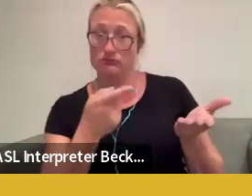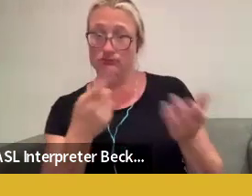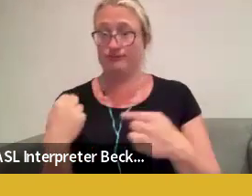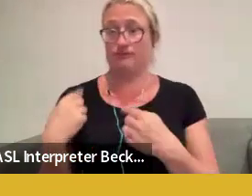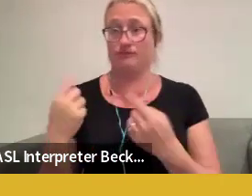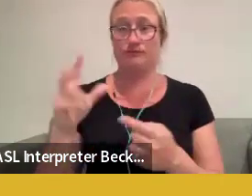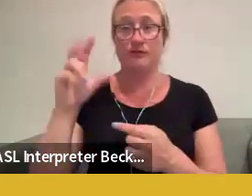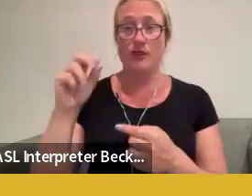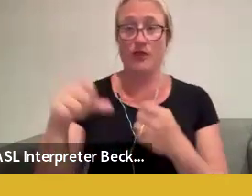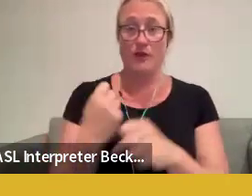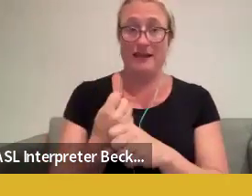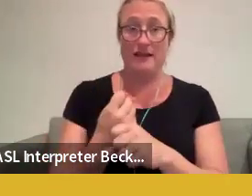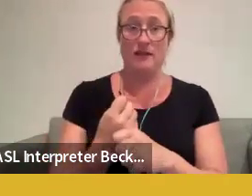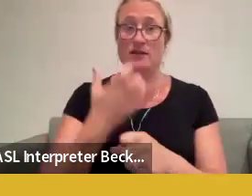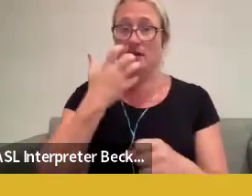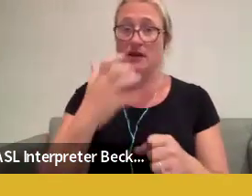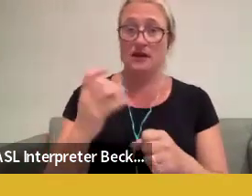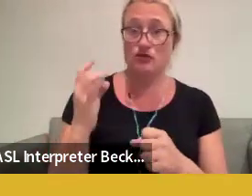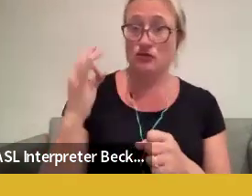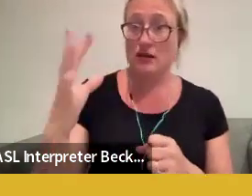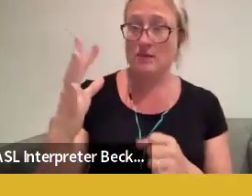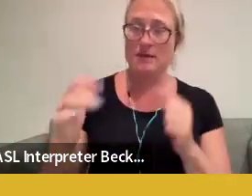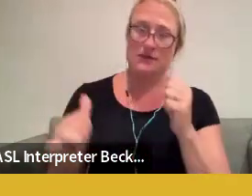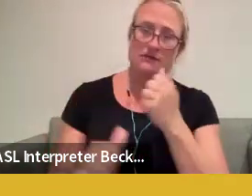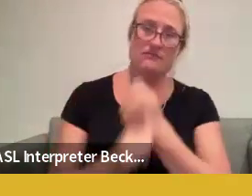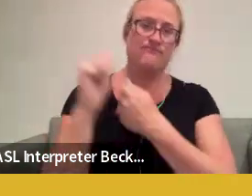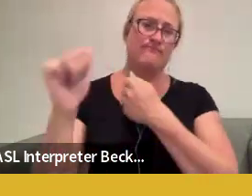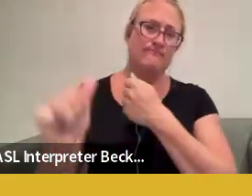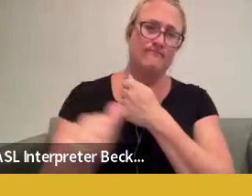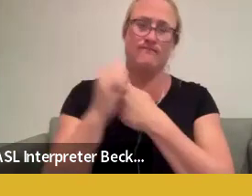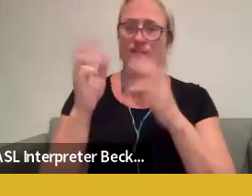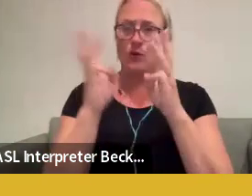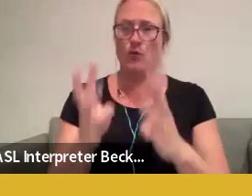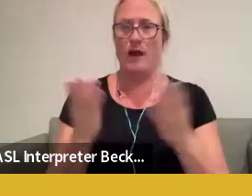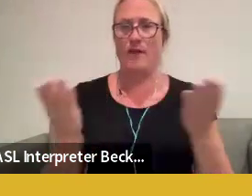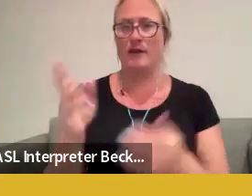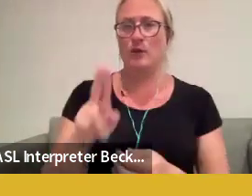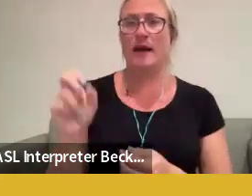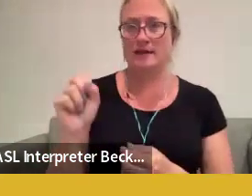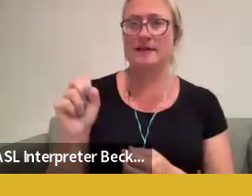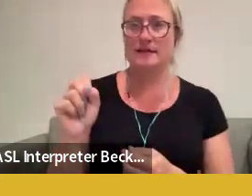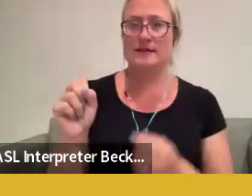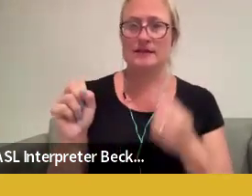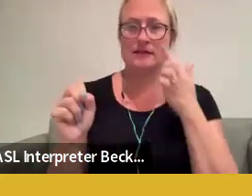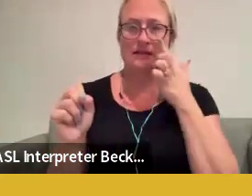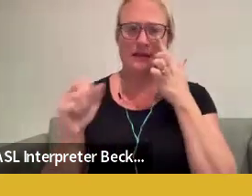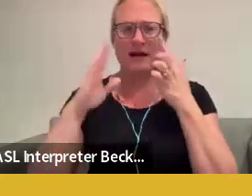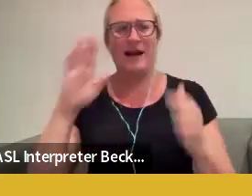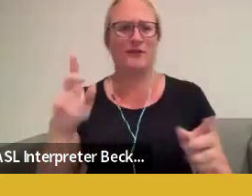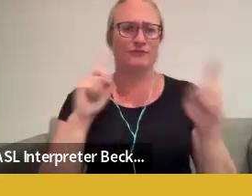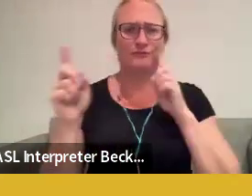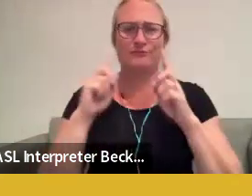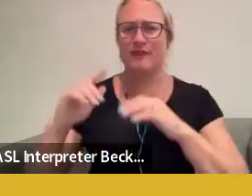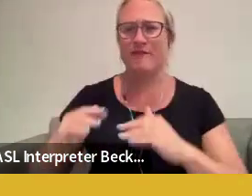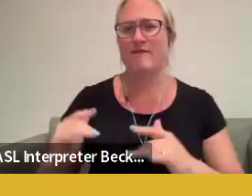years, extreme heat was the most dangerous weather hazard in the United States. So we hear a lot about flooding